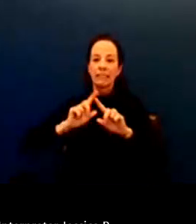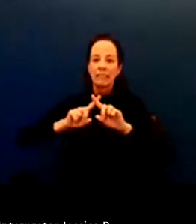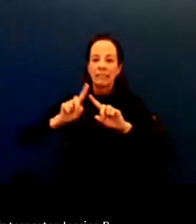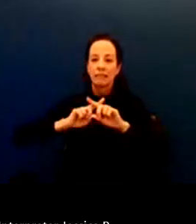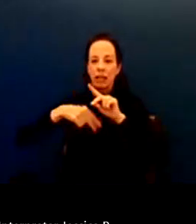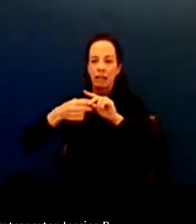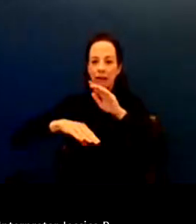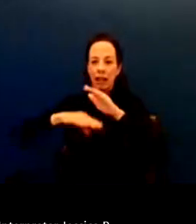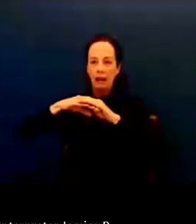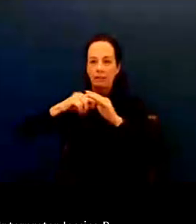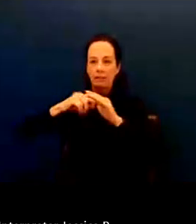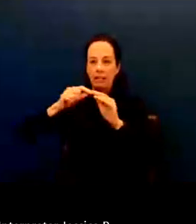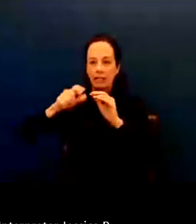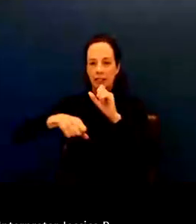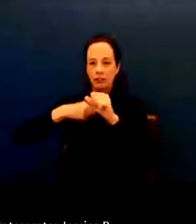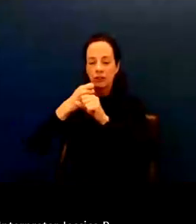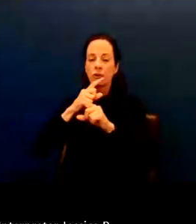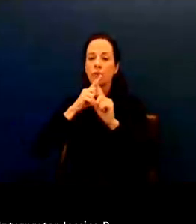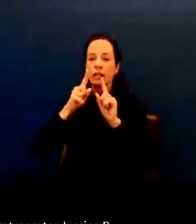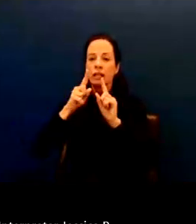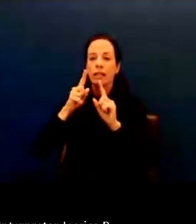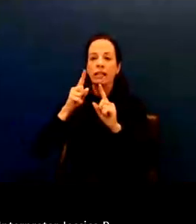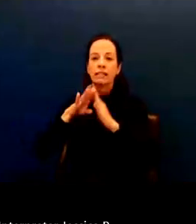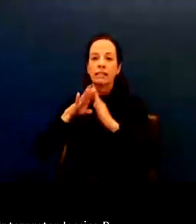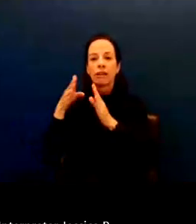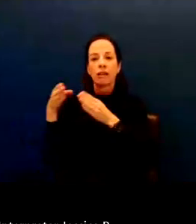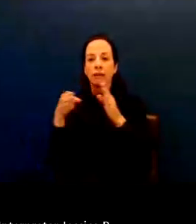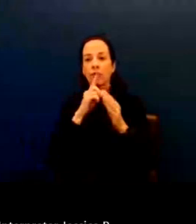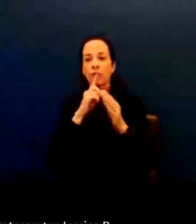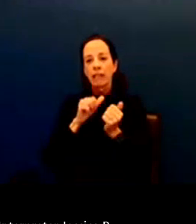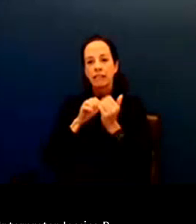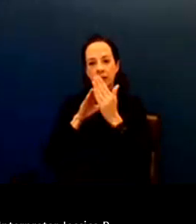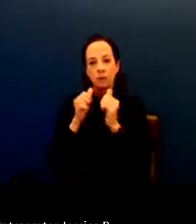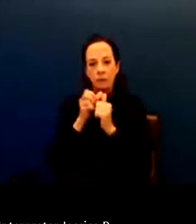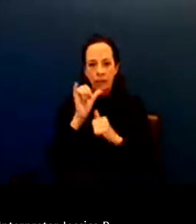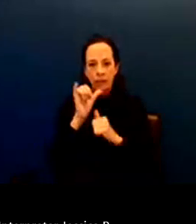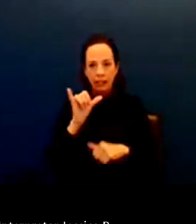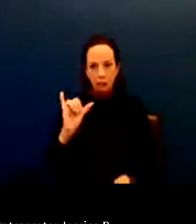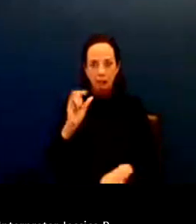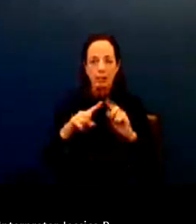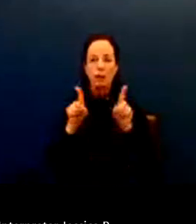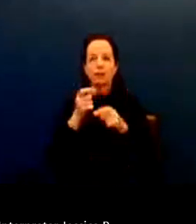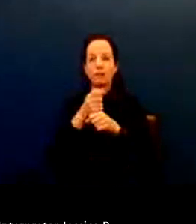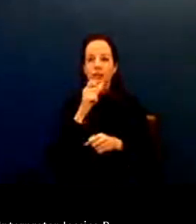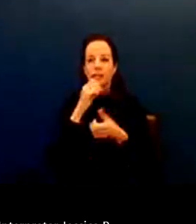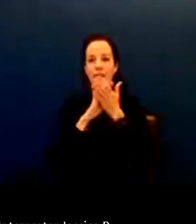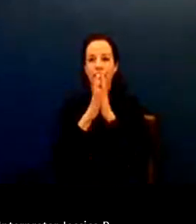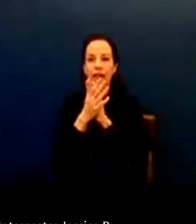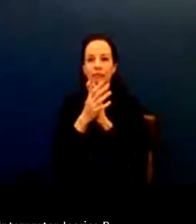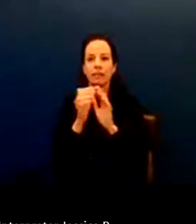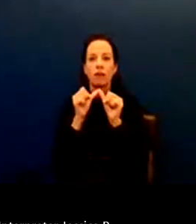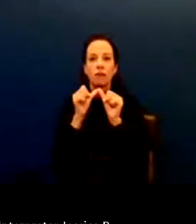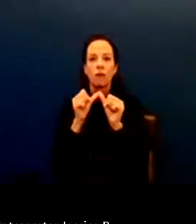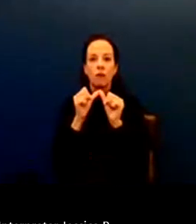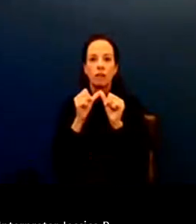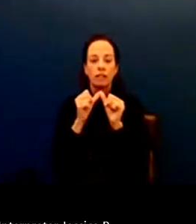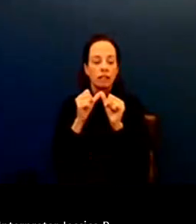that, and also to make sure this doesn't become an ongoing rolling problem. So we're looking at a short-term fix and a long-term fix for